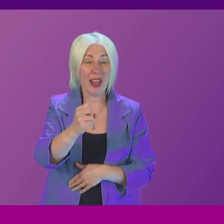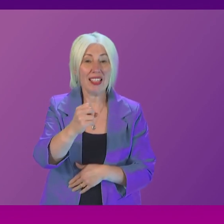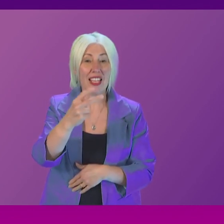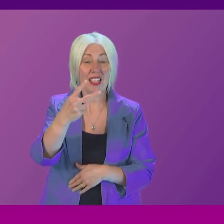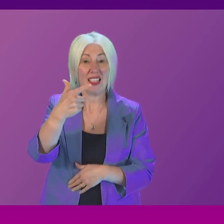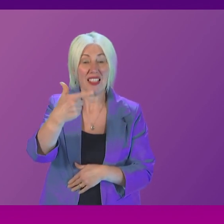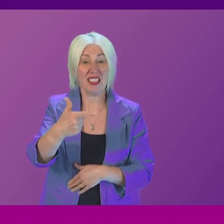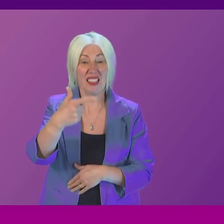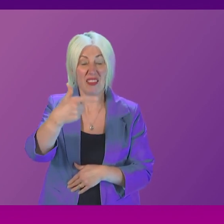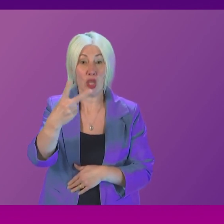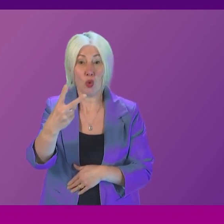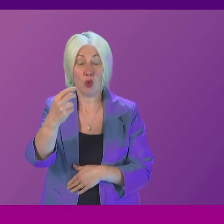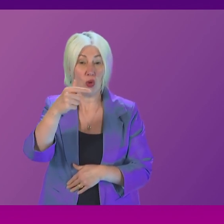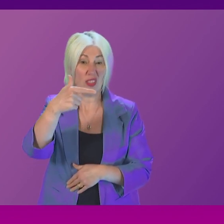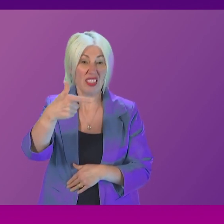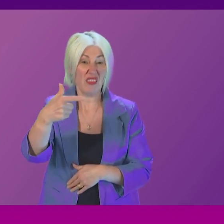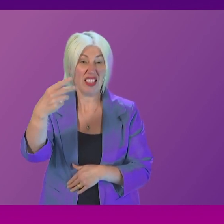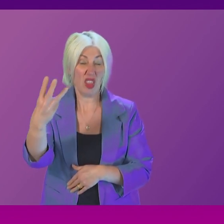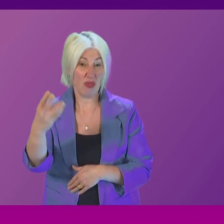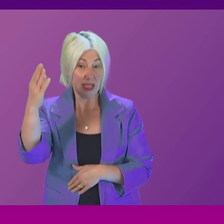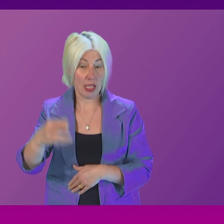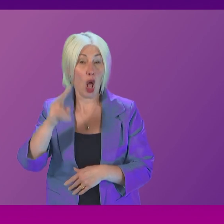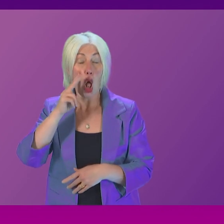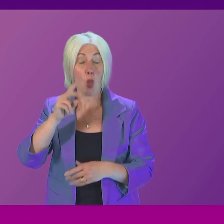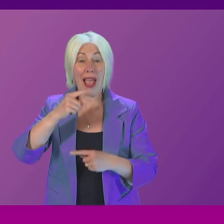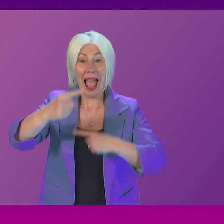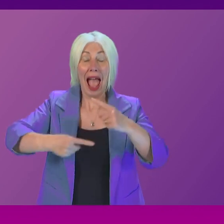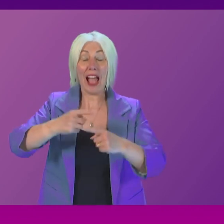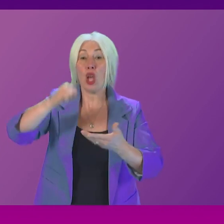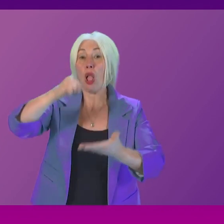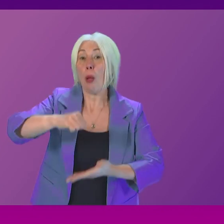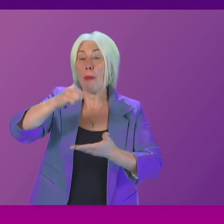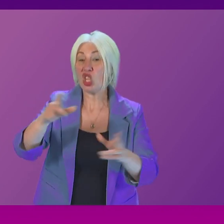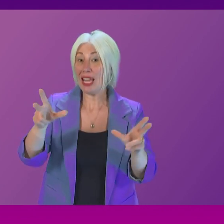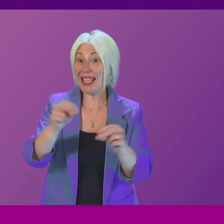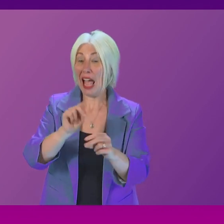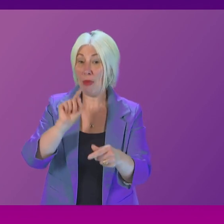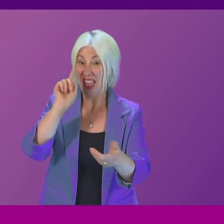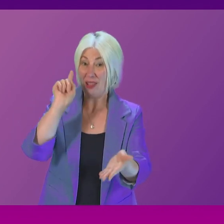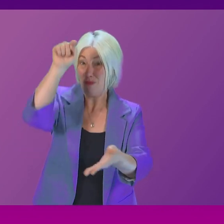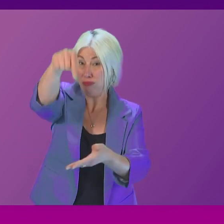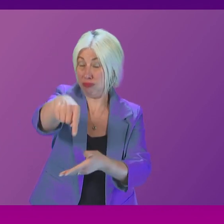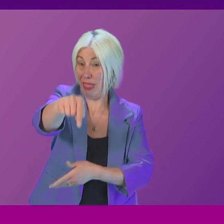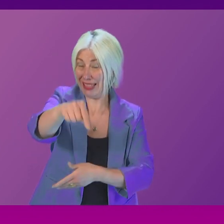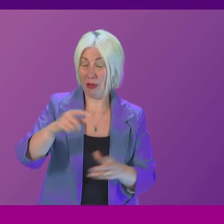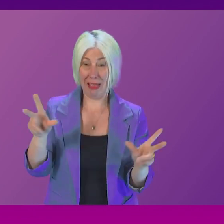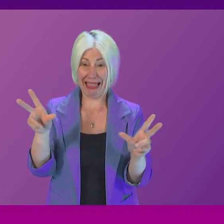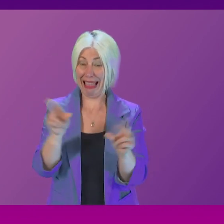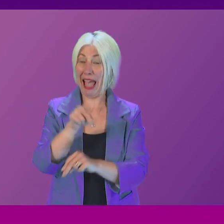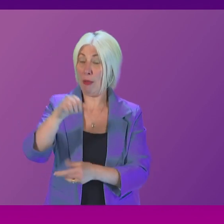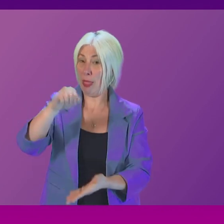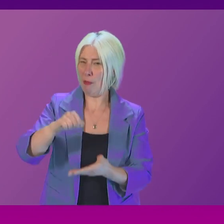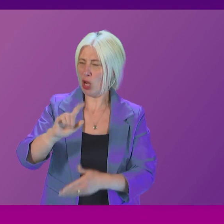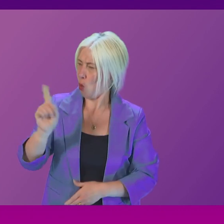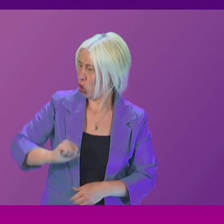2072-2073 and talks about a significant annual budget gap by the time we get there. Can you tell us anything about